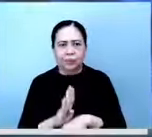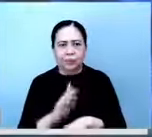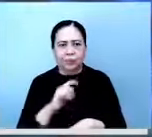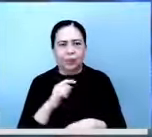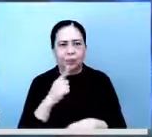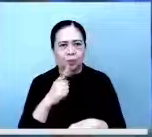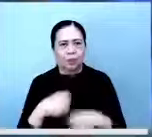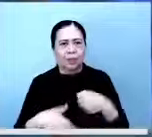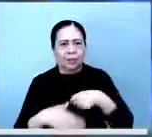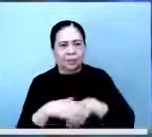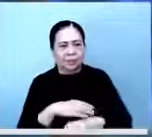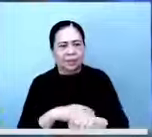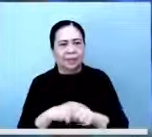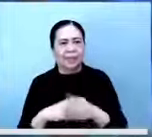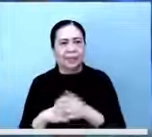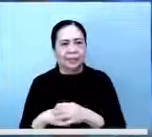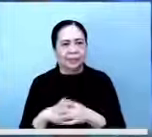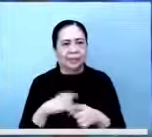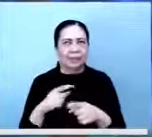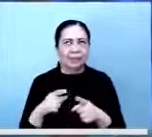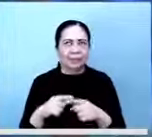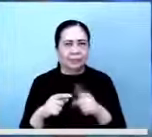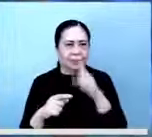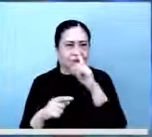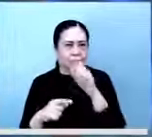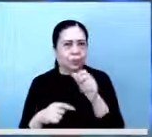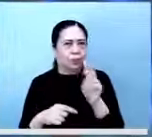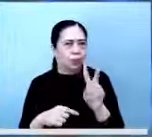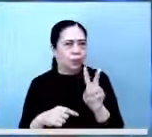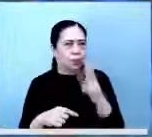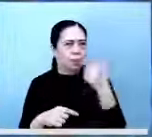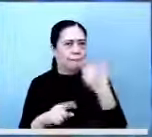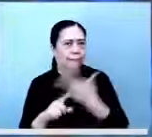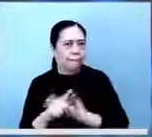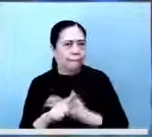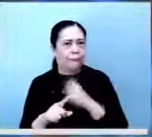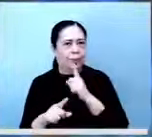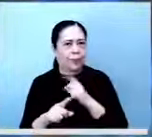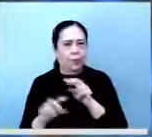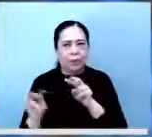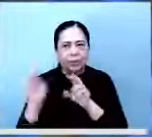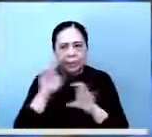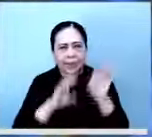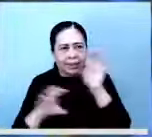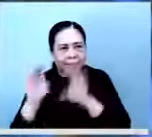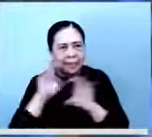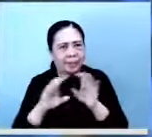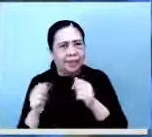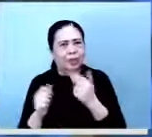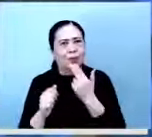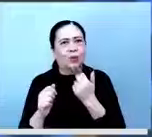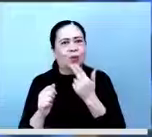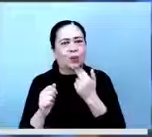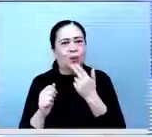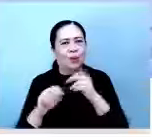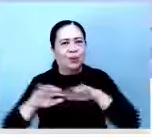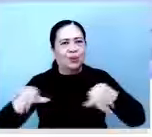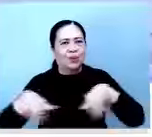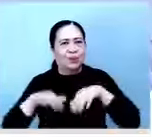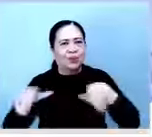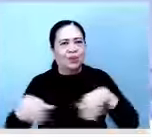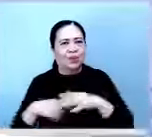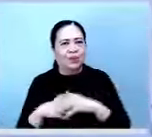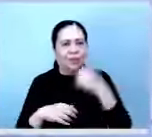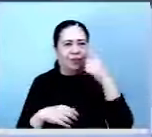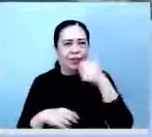gave birth to Zaylee, when she was like mga 2 or 3 months old pa lang, I was really looking for like super cute swimwear for yeah. her. So